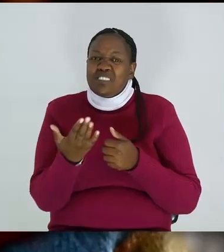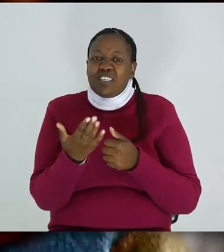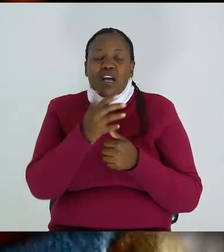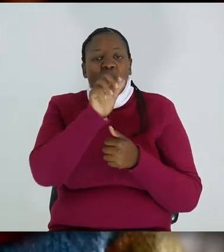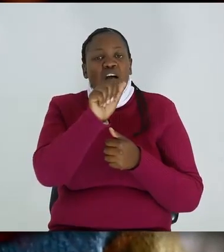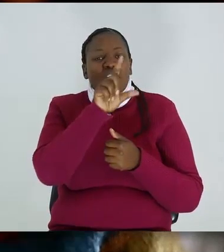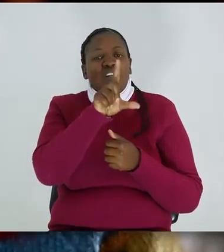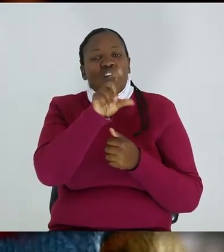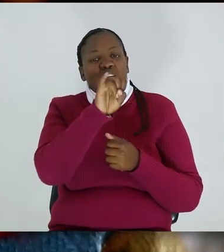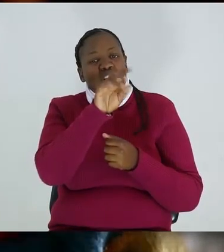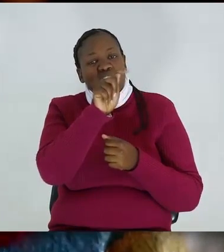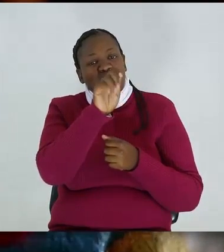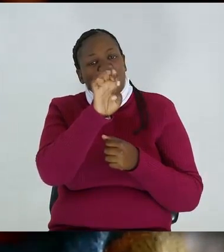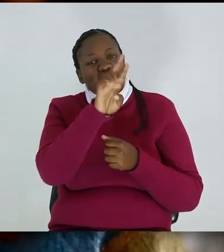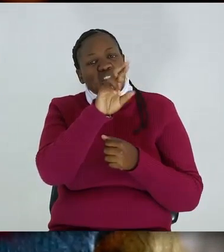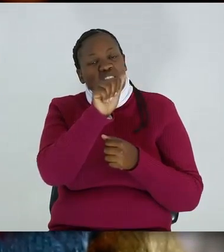Alliteration.